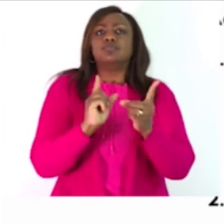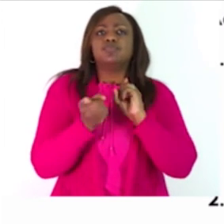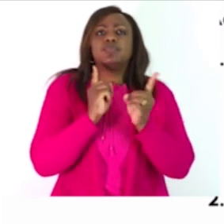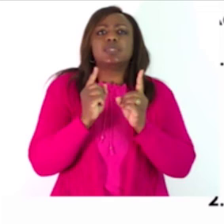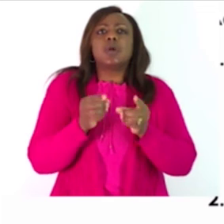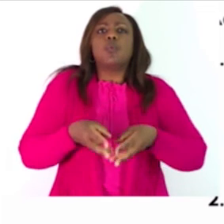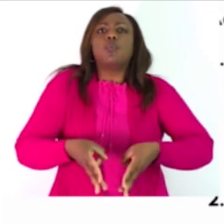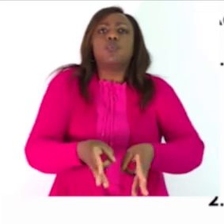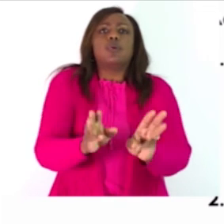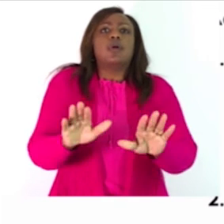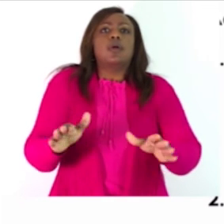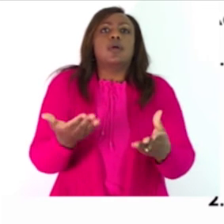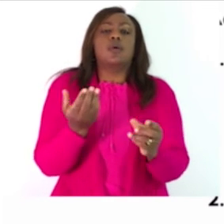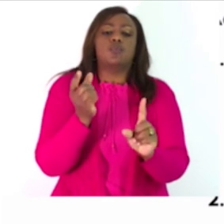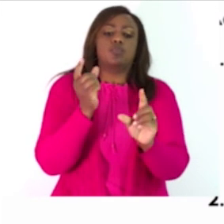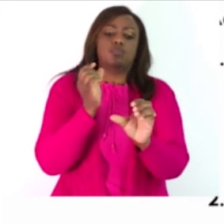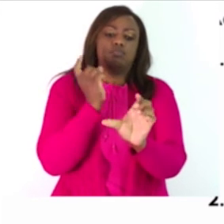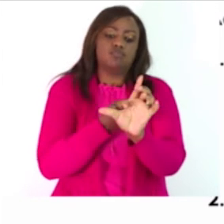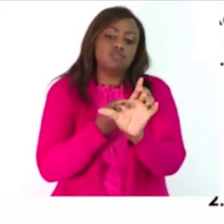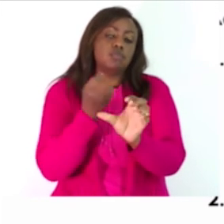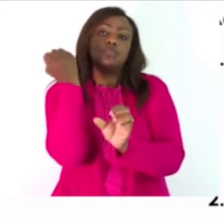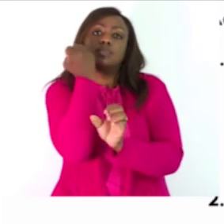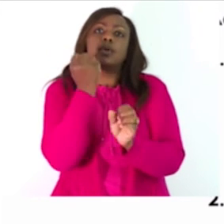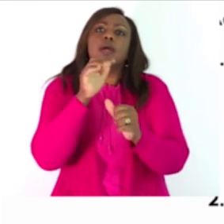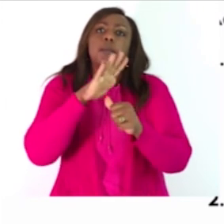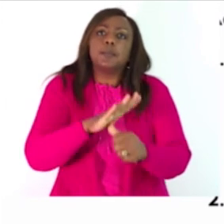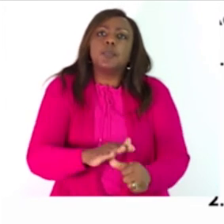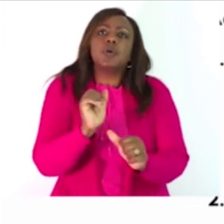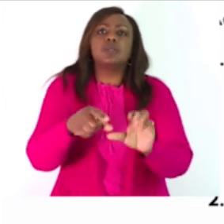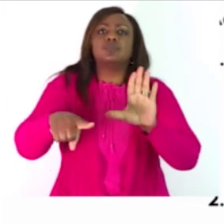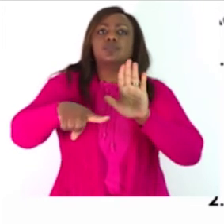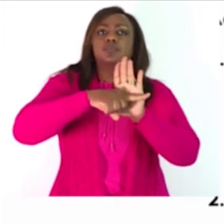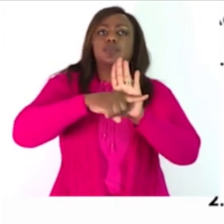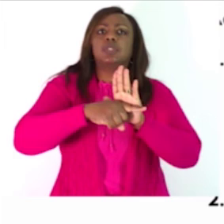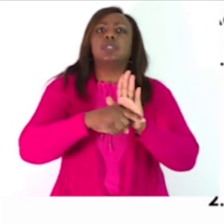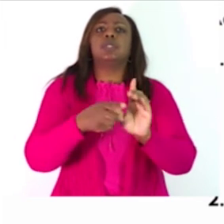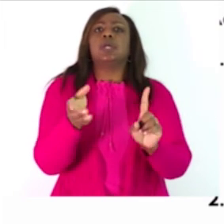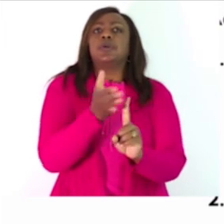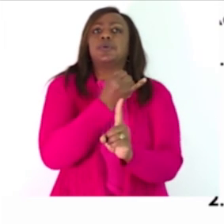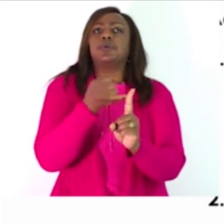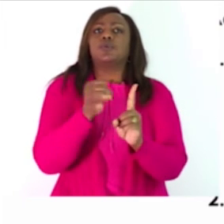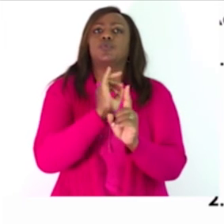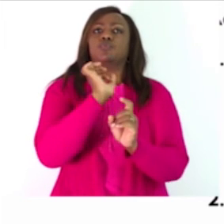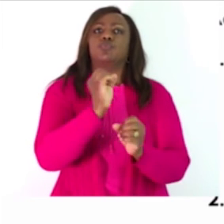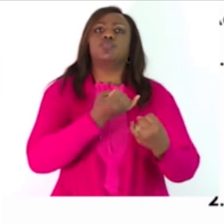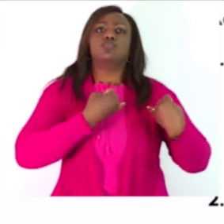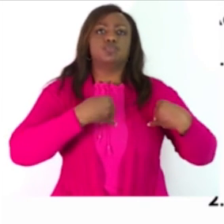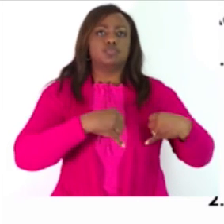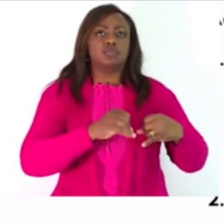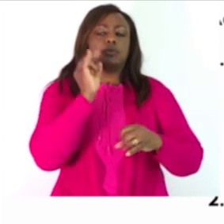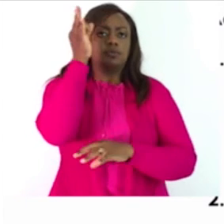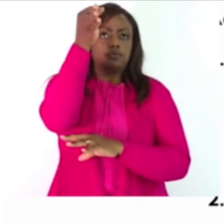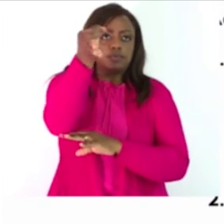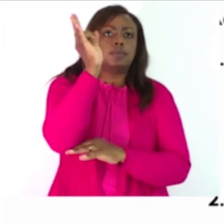abuse can negatively influence your future. And number 3, identify sources of support for